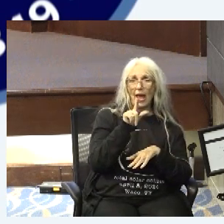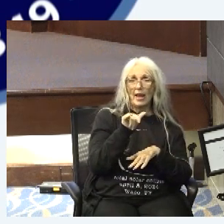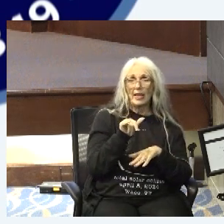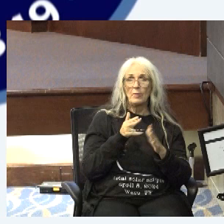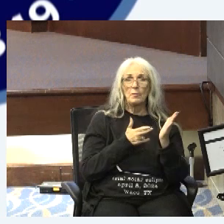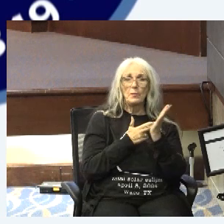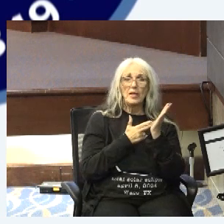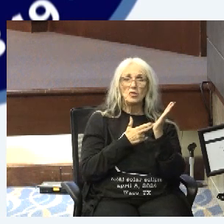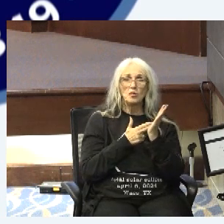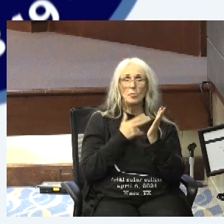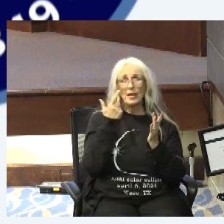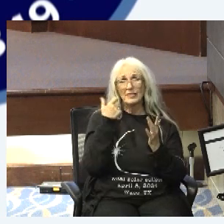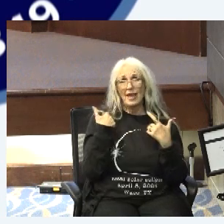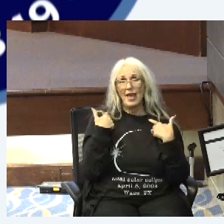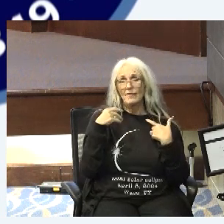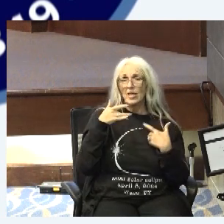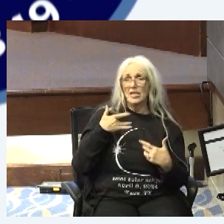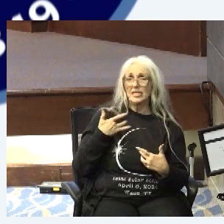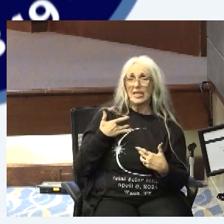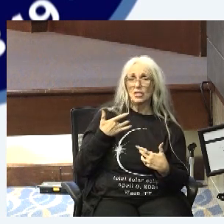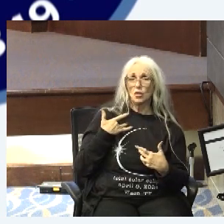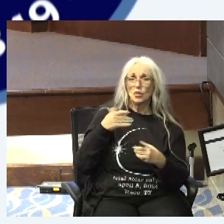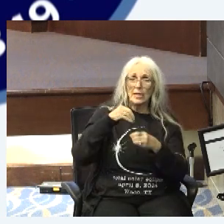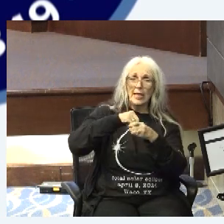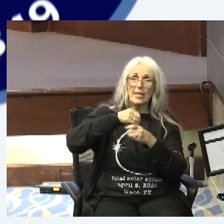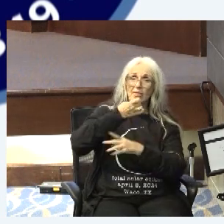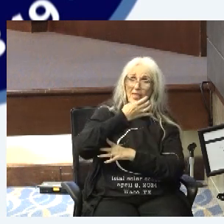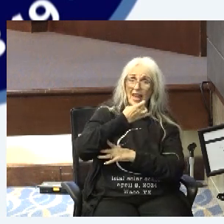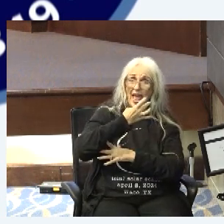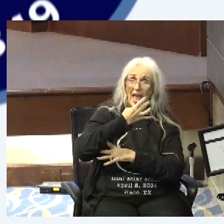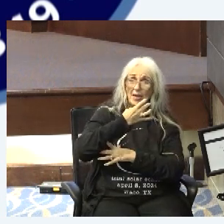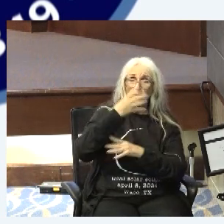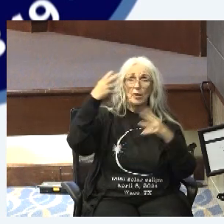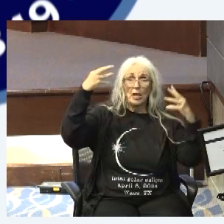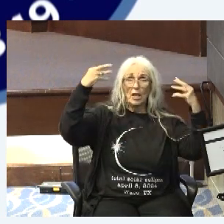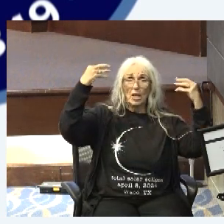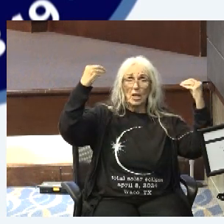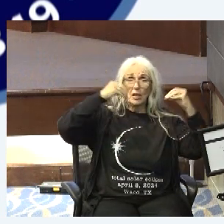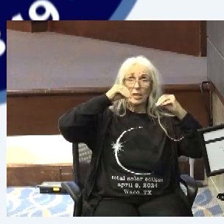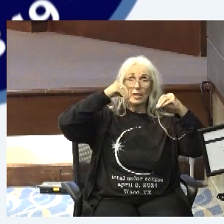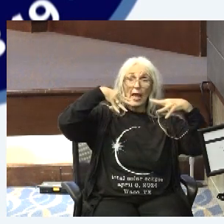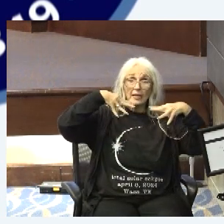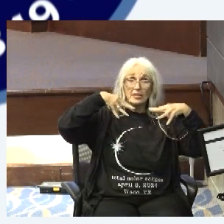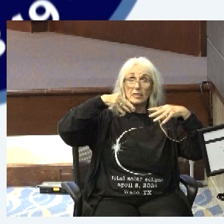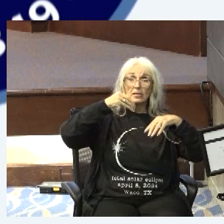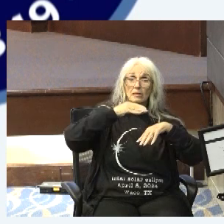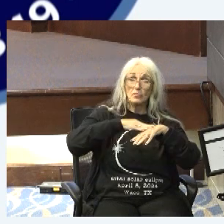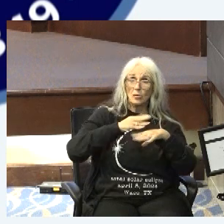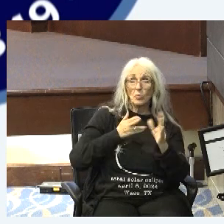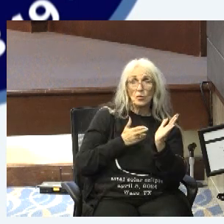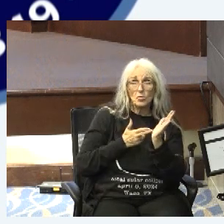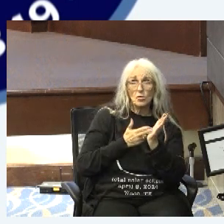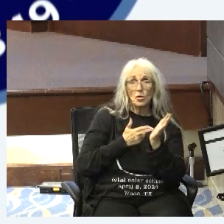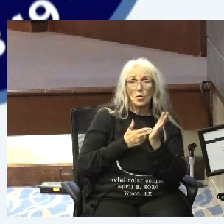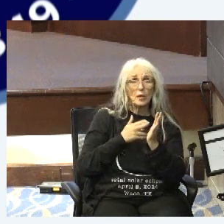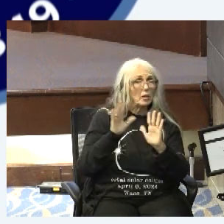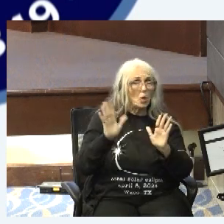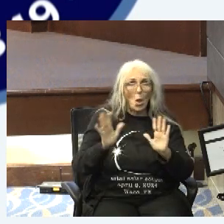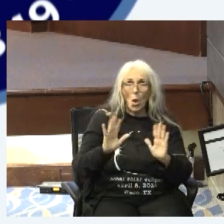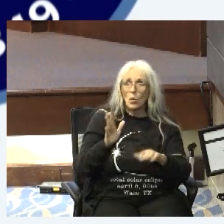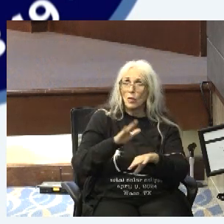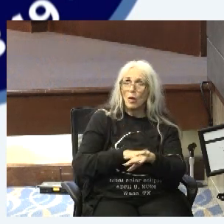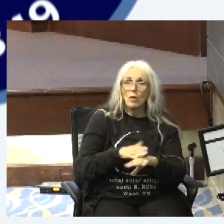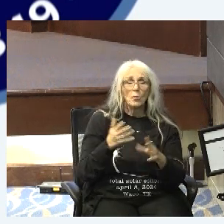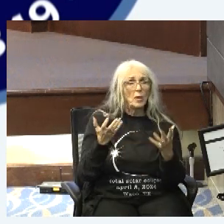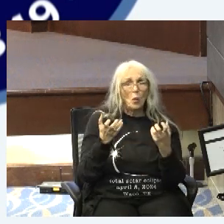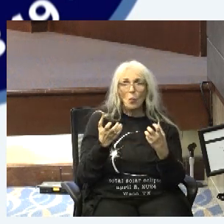lights, they're sensors, and you know, off of the daylight. So even the lights, we're making sure that the lights do not come on, so you're able